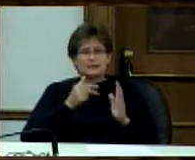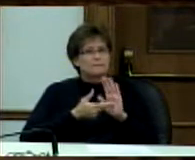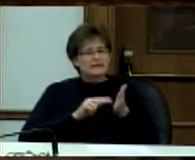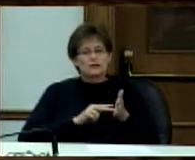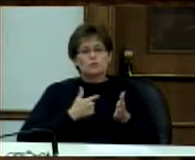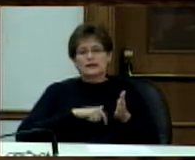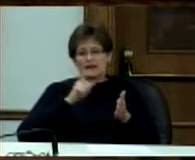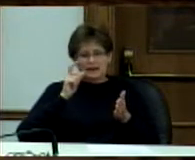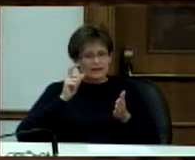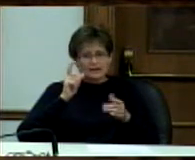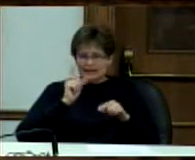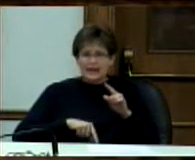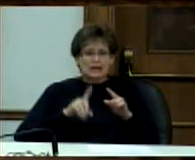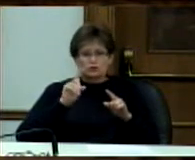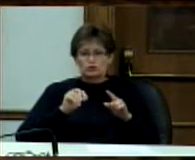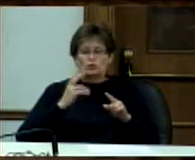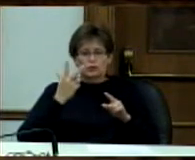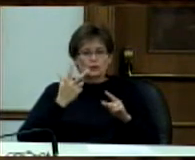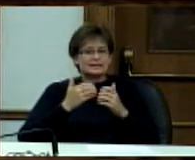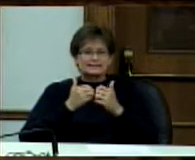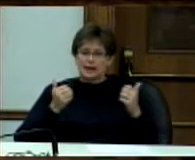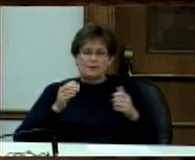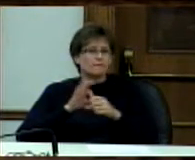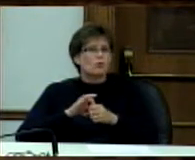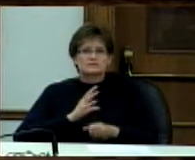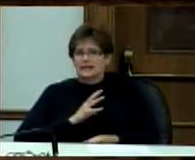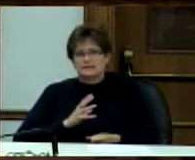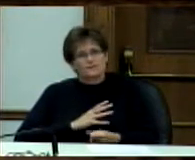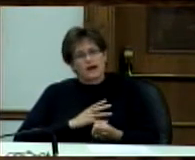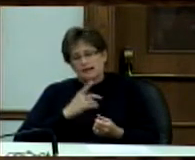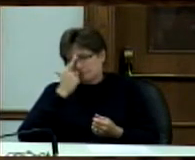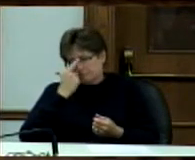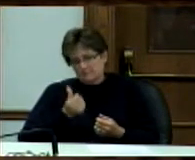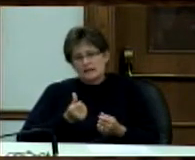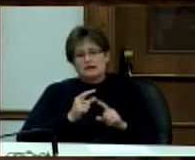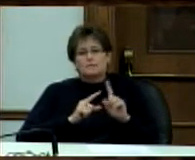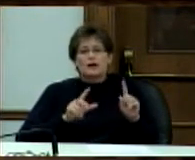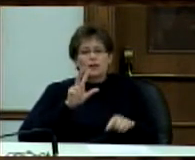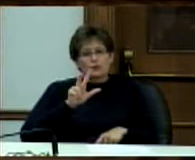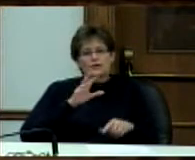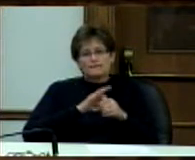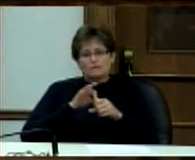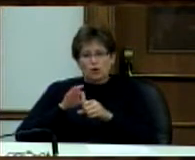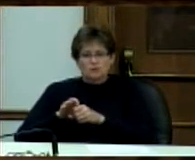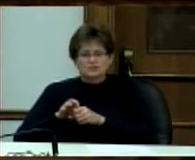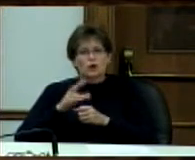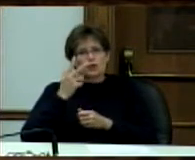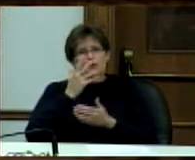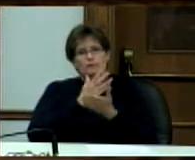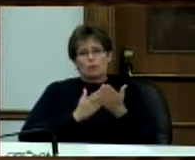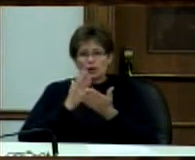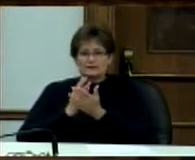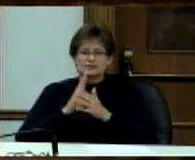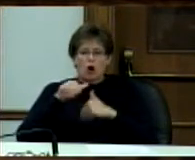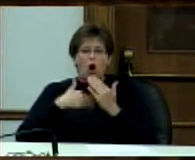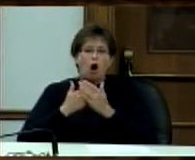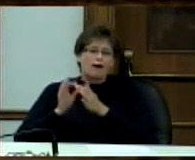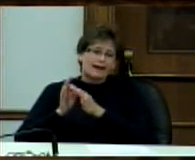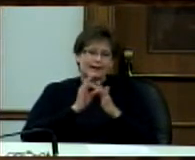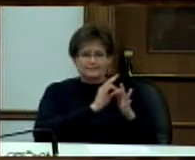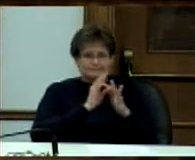preclude us from entertaining that as 3 separate motions if we would like to do so. But of course the 3 pieces are